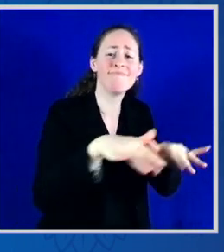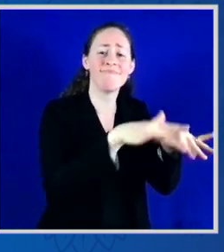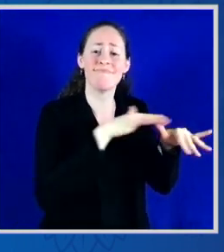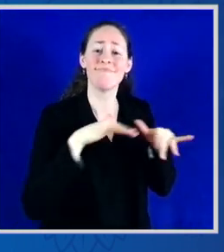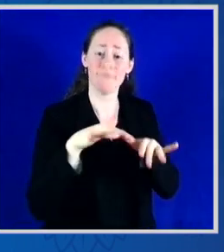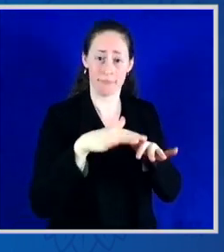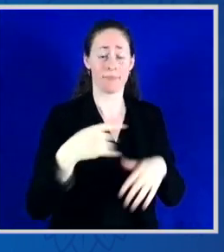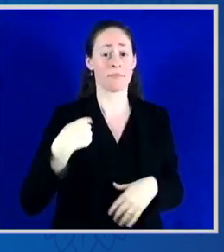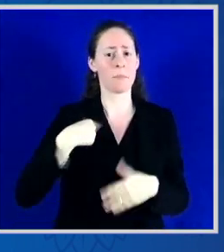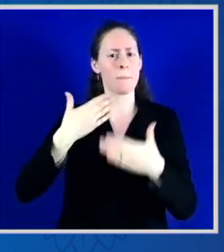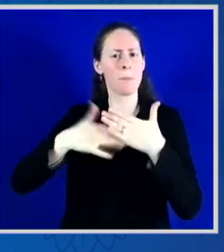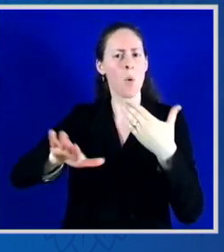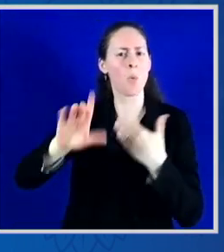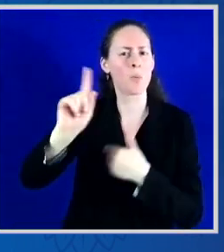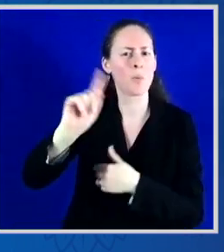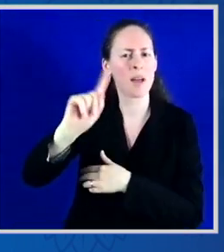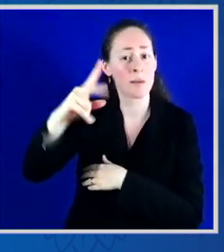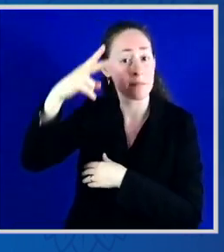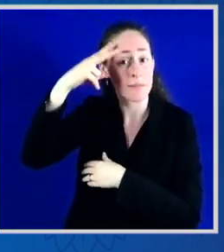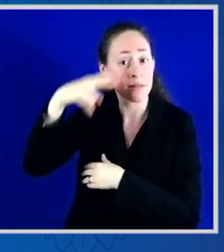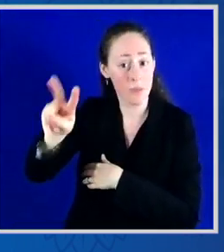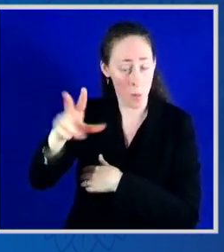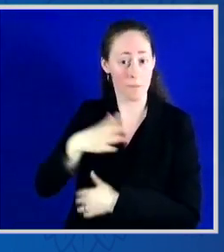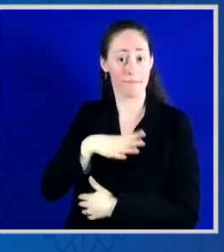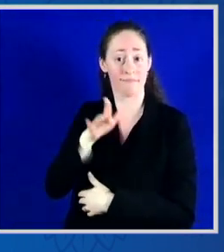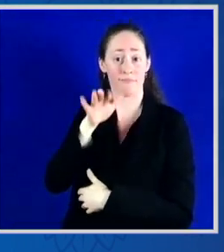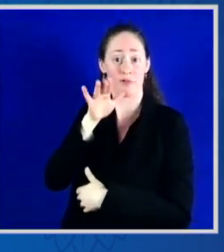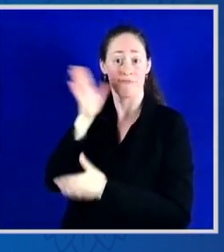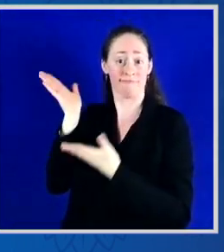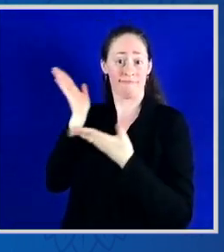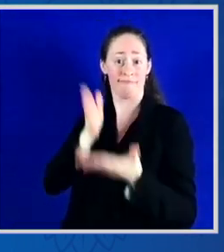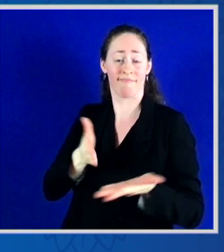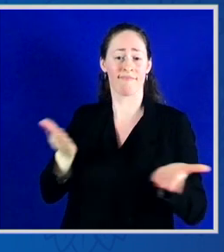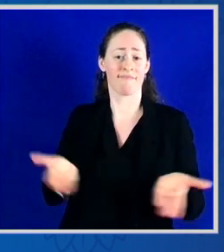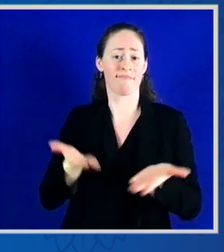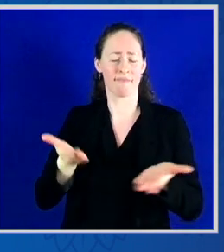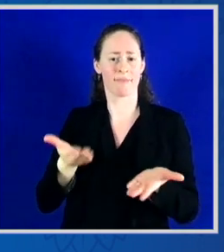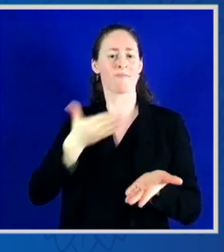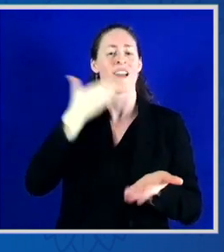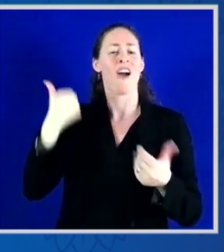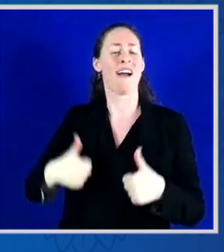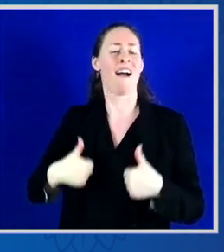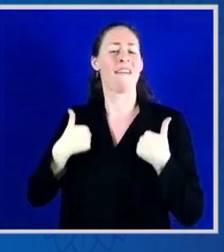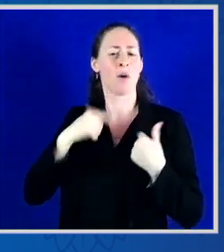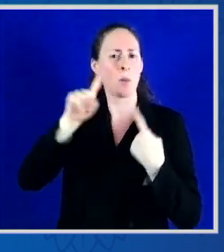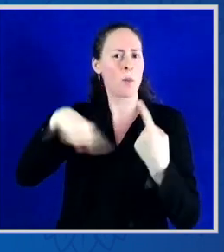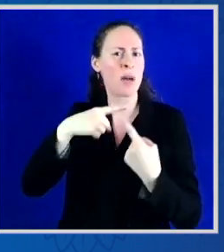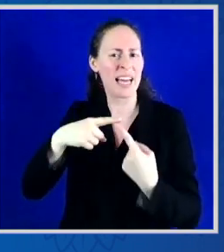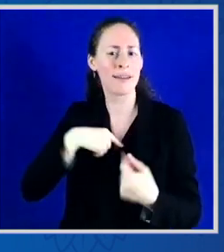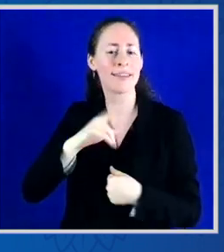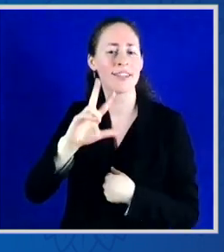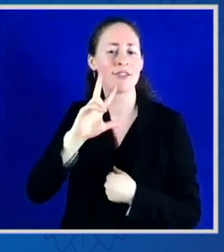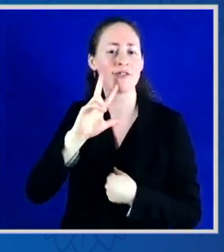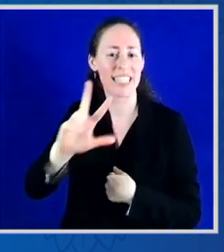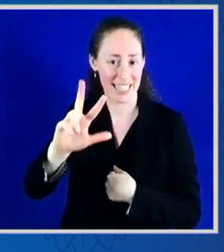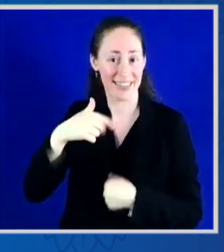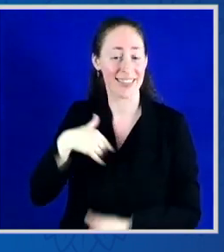for a better life. I arrived around the age of 3. I grew up here. This is what I call, this is home to